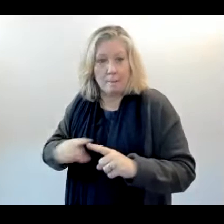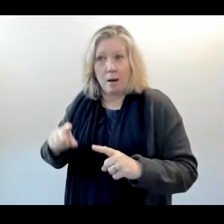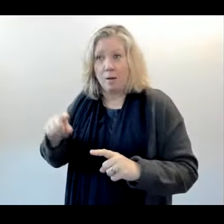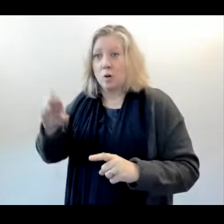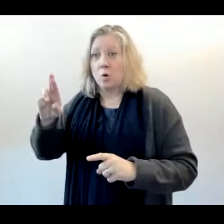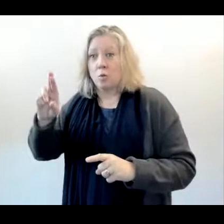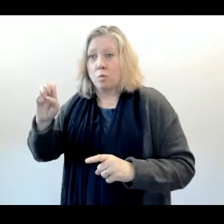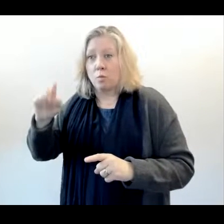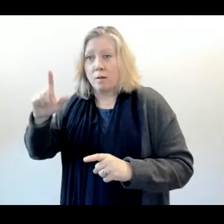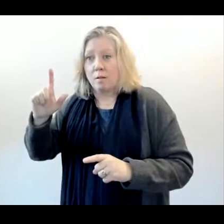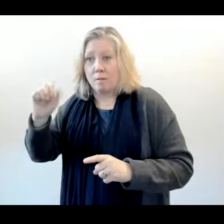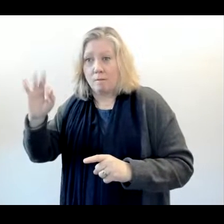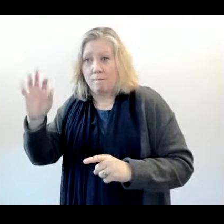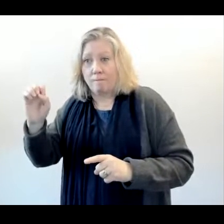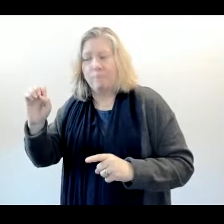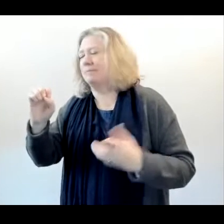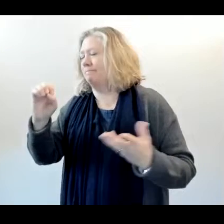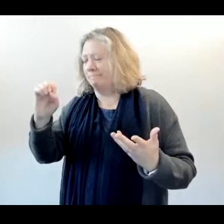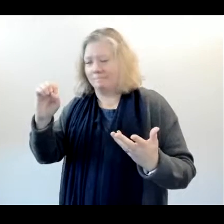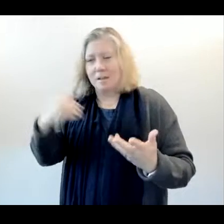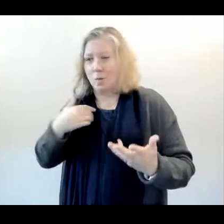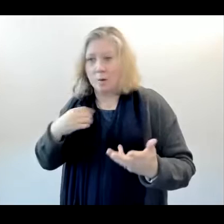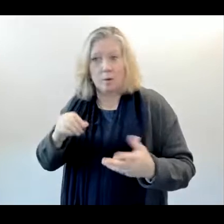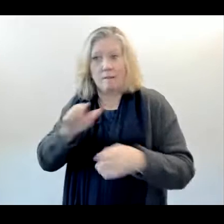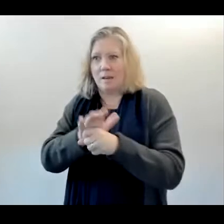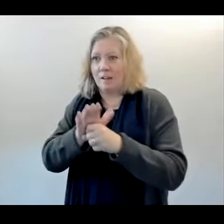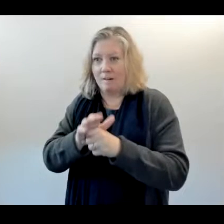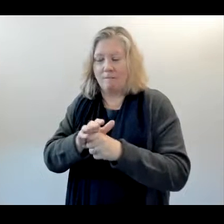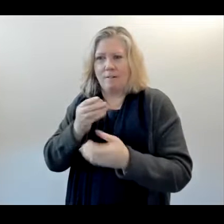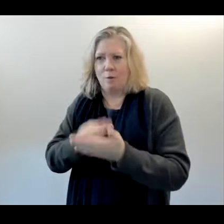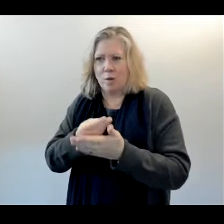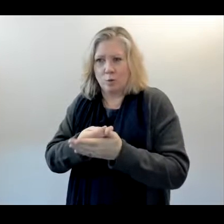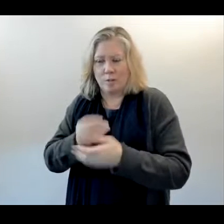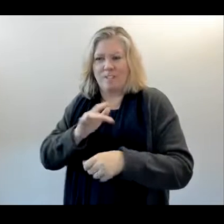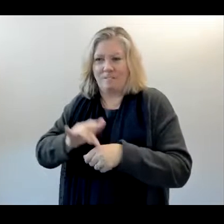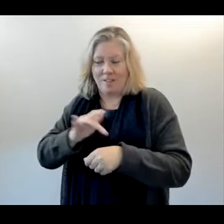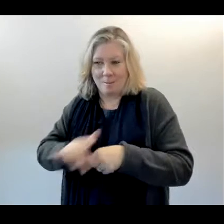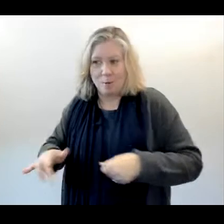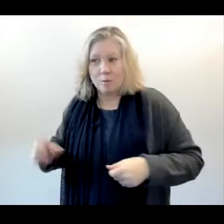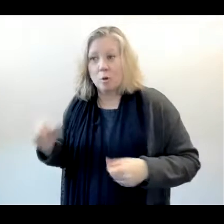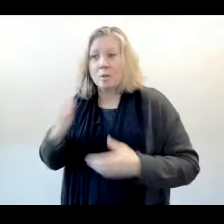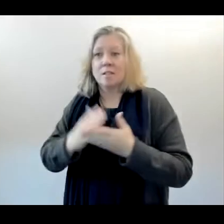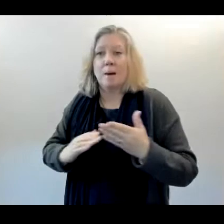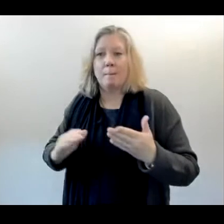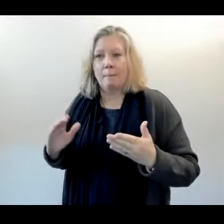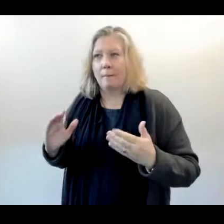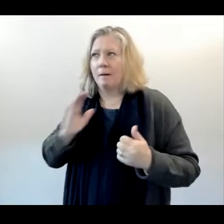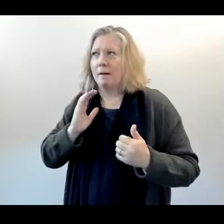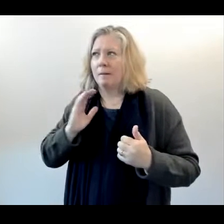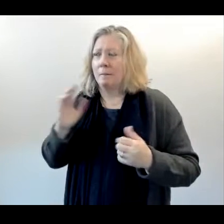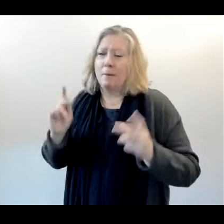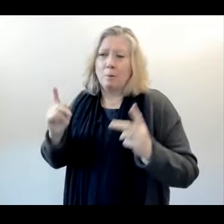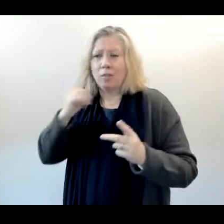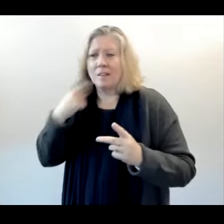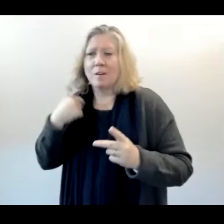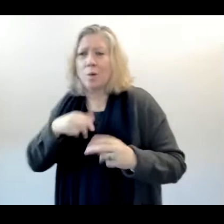necessary. And so many at times will think, and even some of my colleagues think, that we're sort of just sitting on cash, and it's just simply not